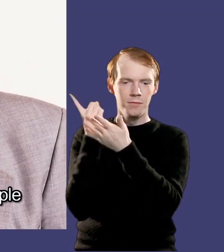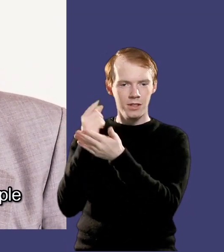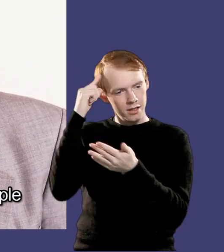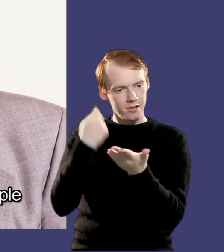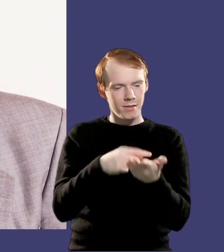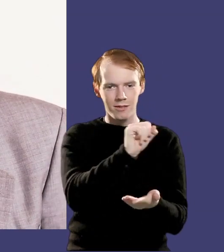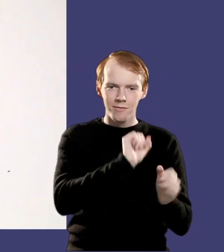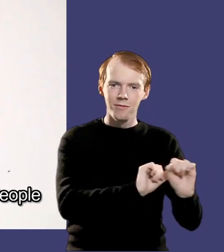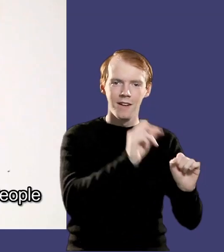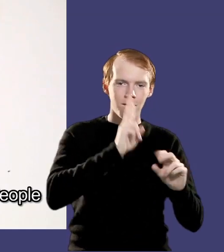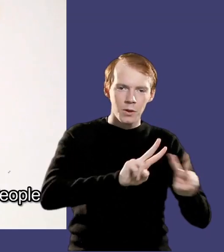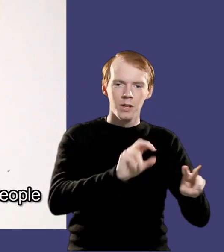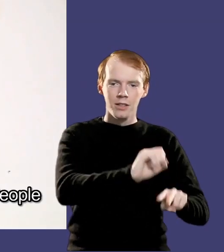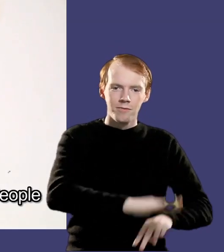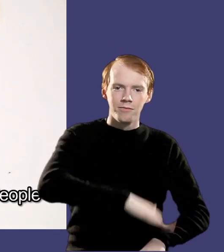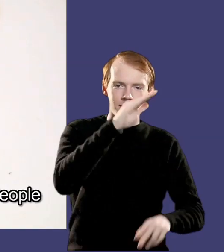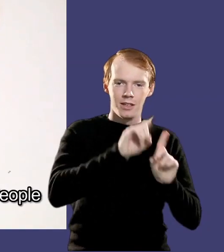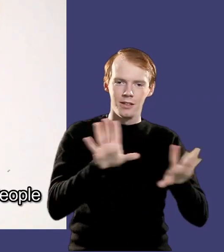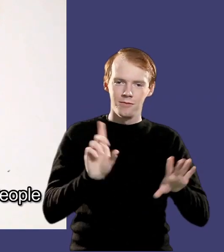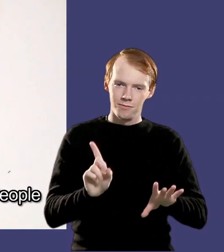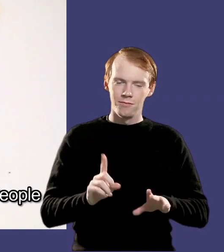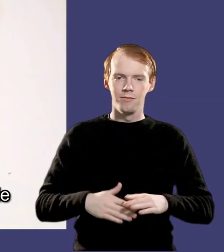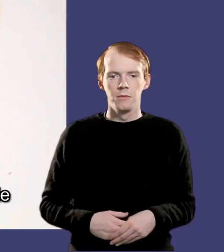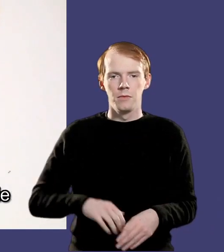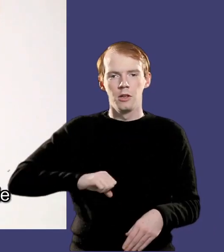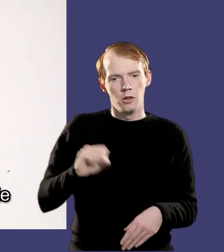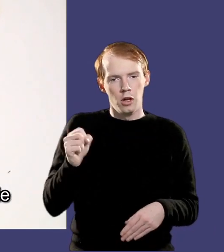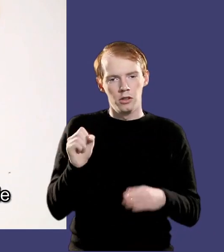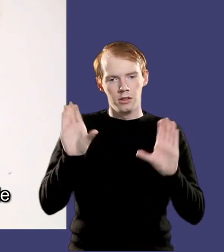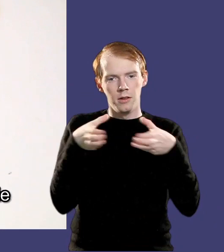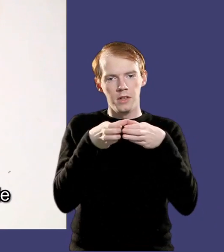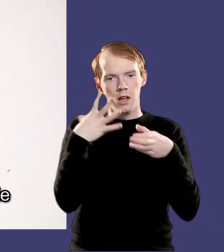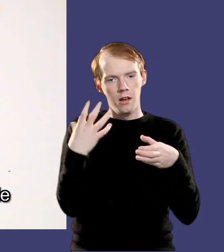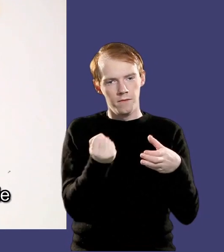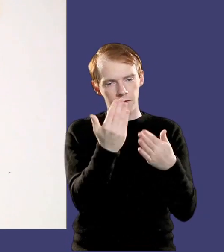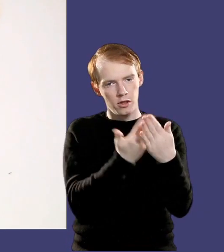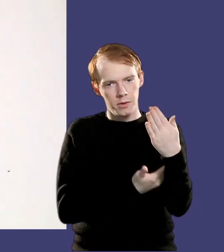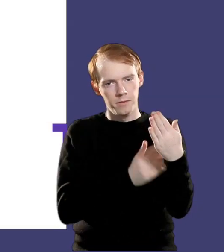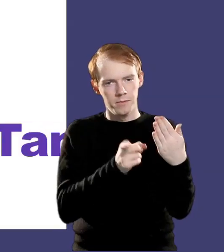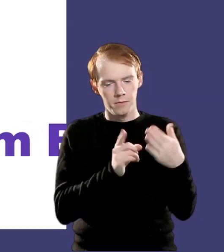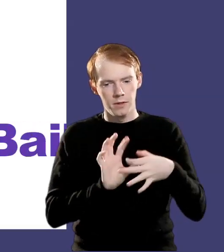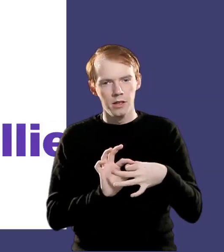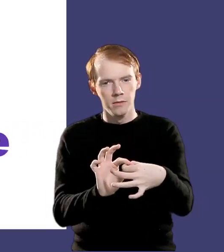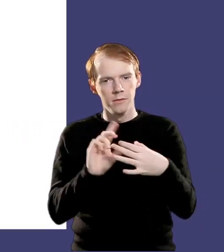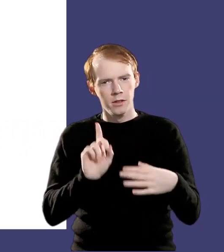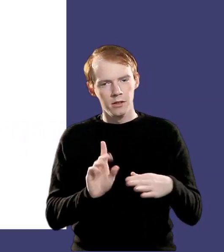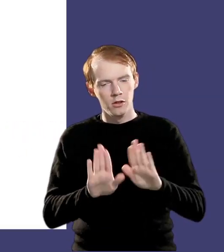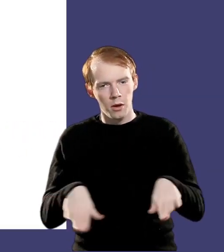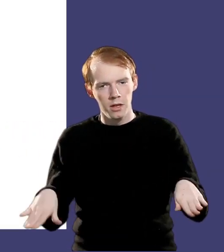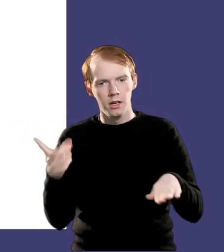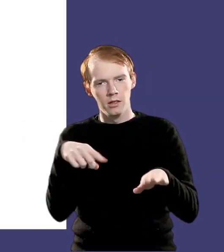of children and young people. This is a report for children and young people from their commissioner, Tam Bailey.